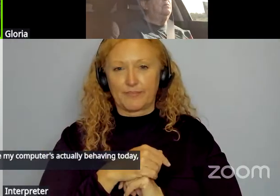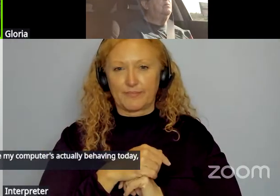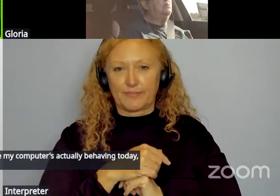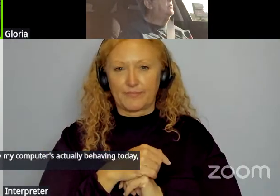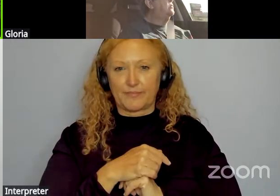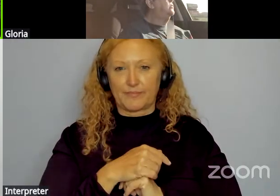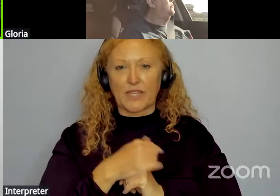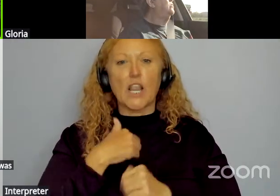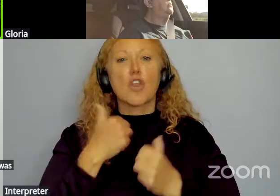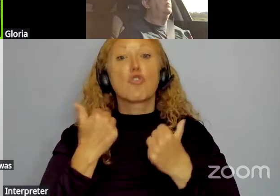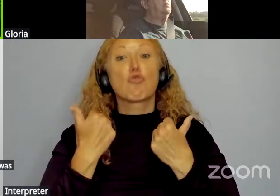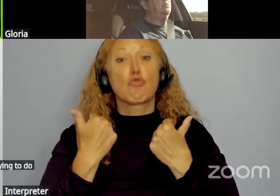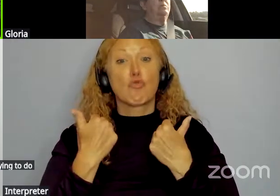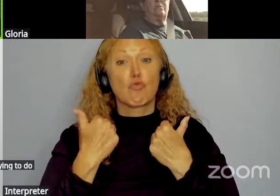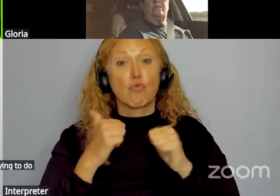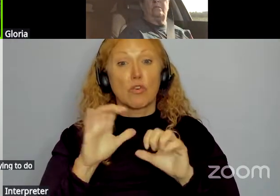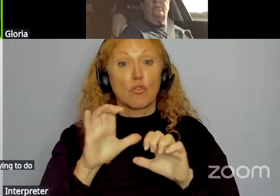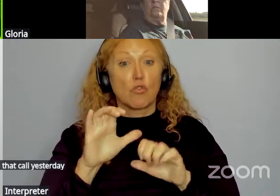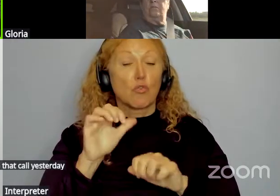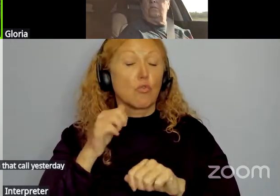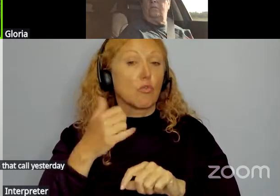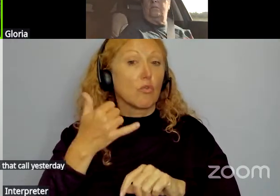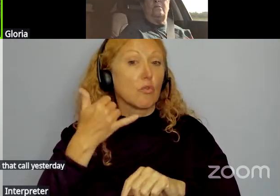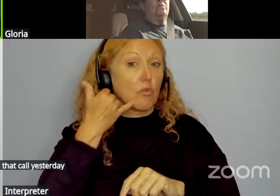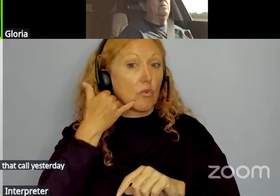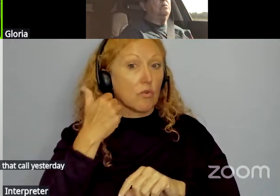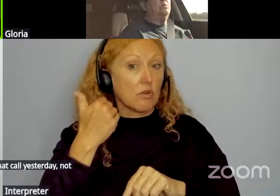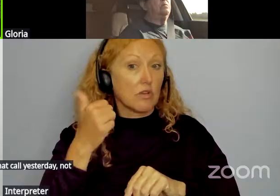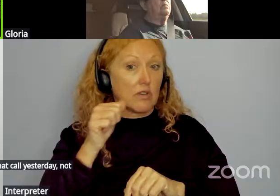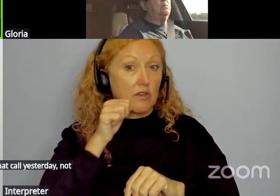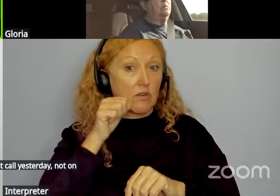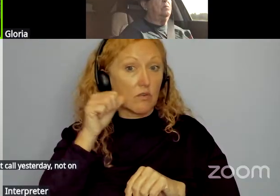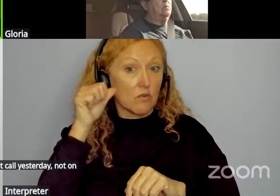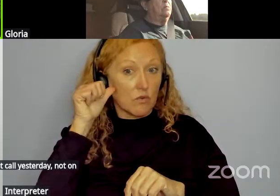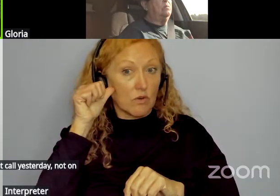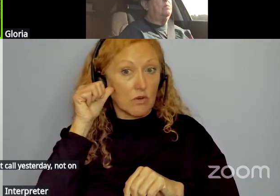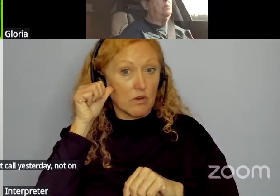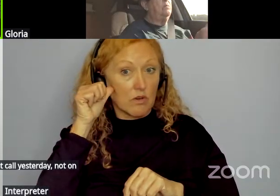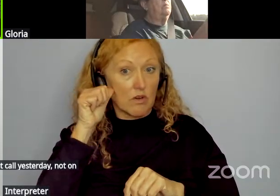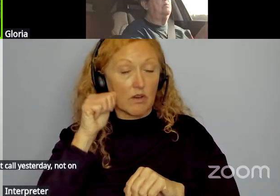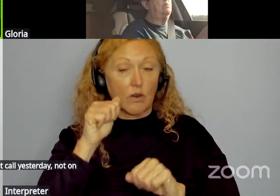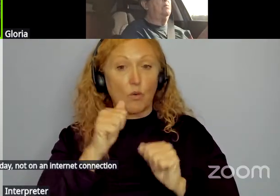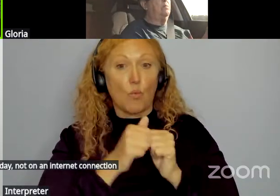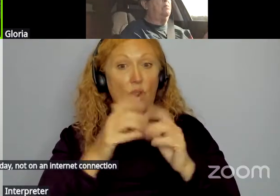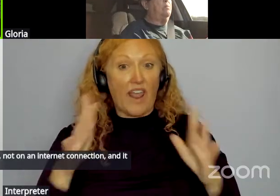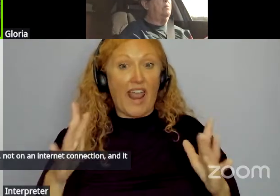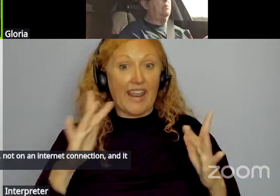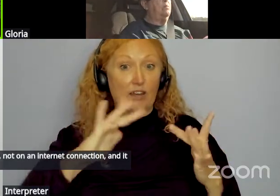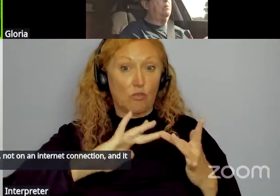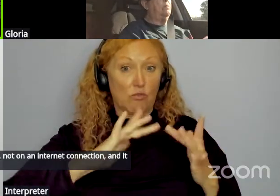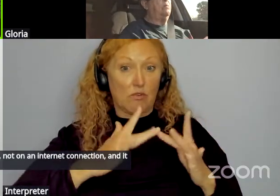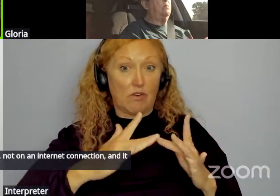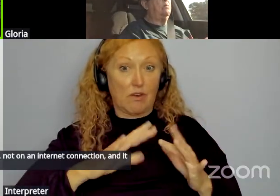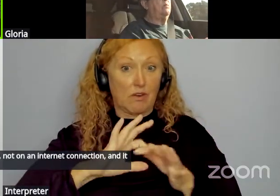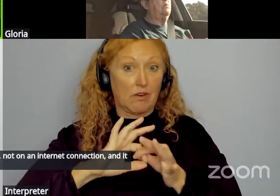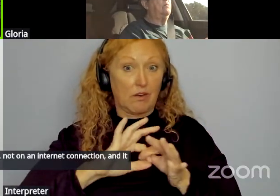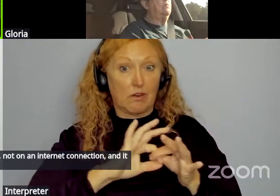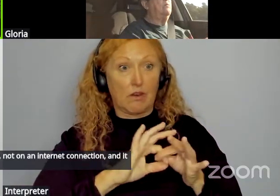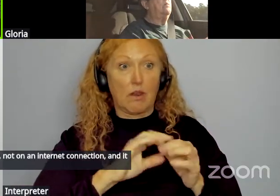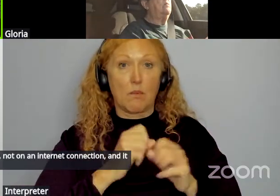I was trying to do that call yesterday, not on an internet connection, and it was driving me batty. Uh,